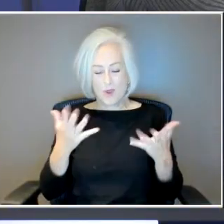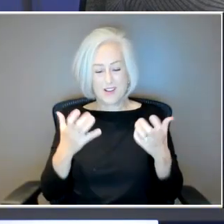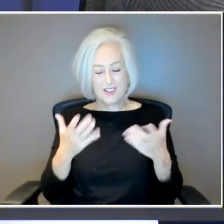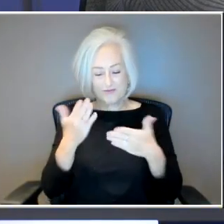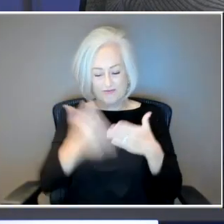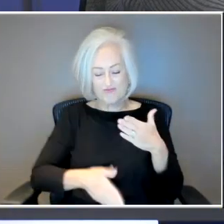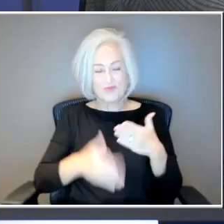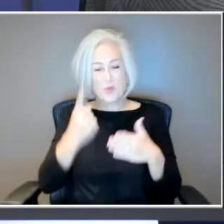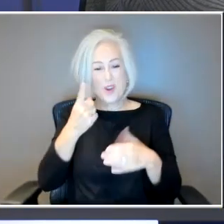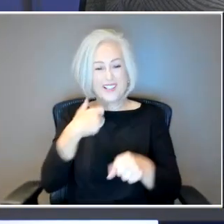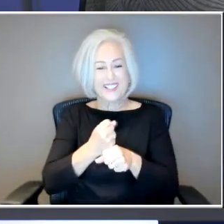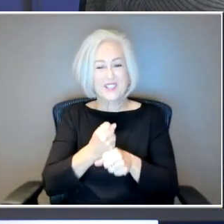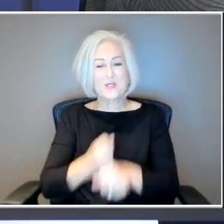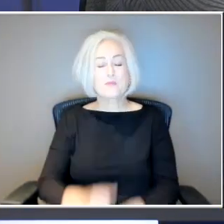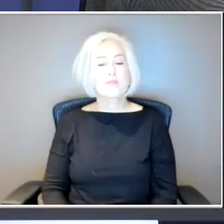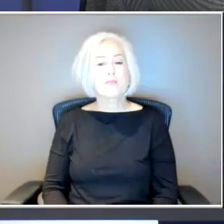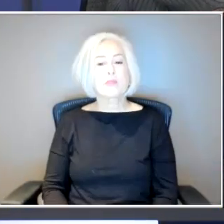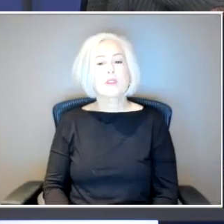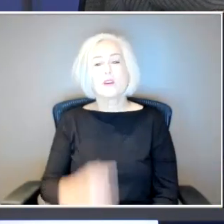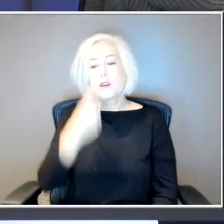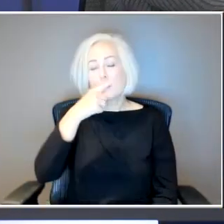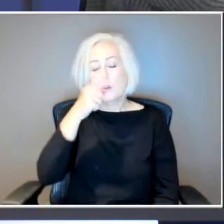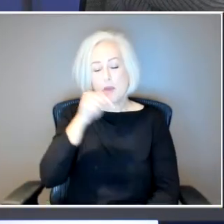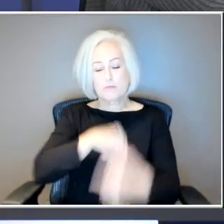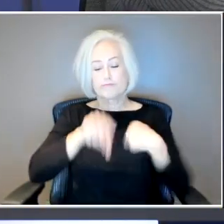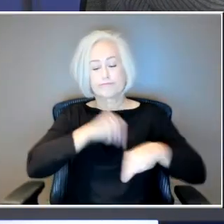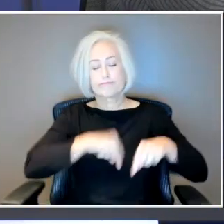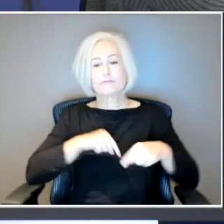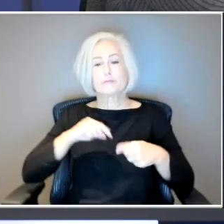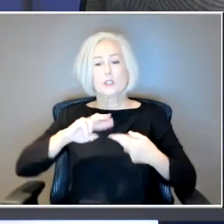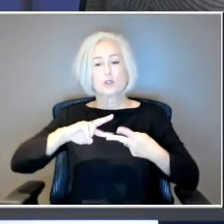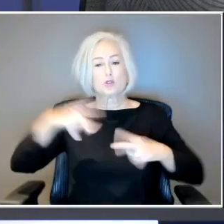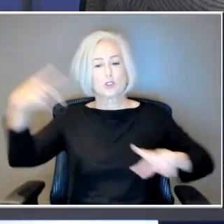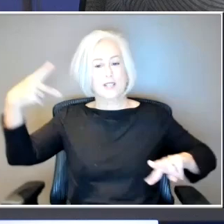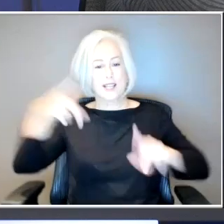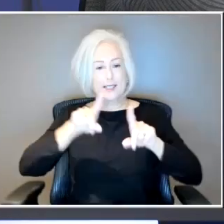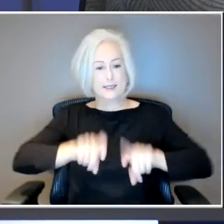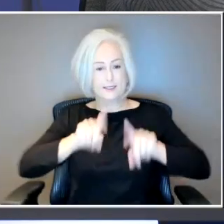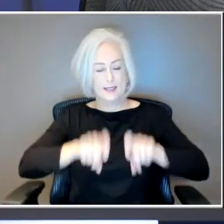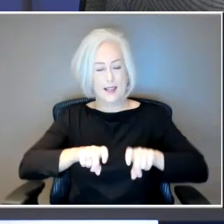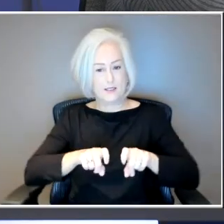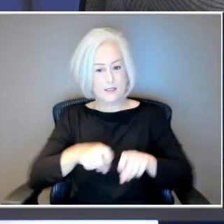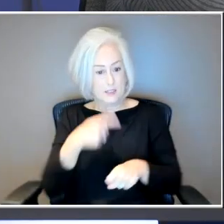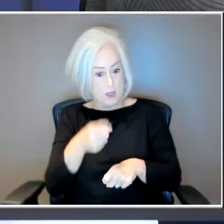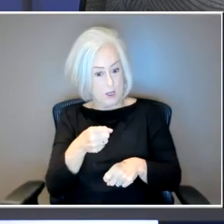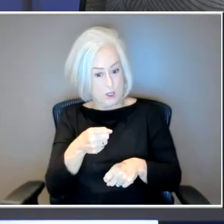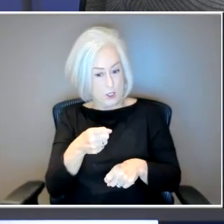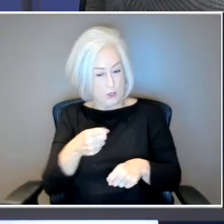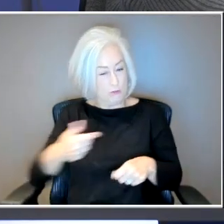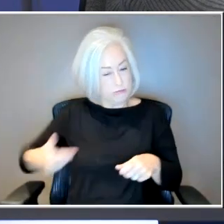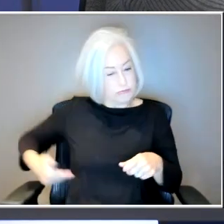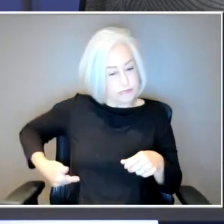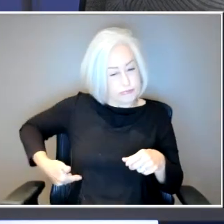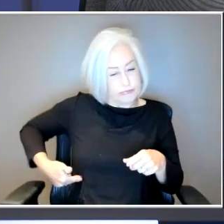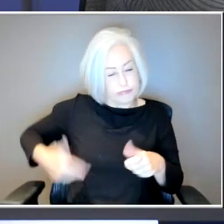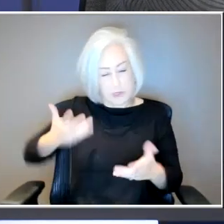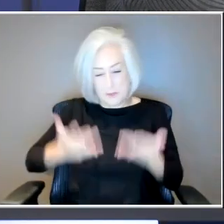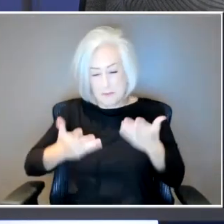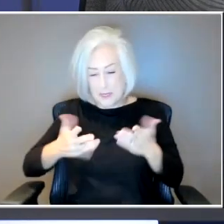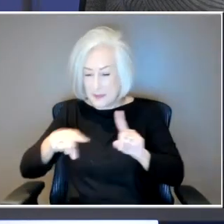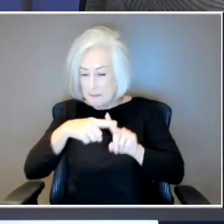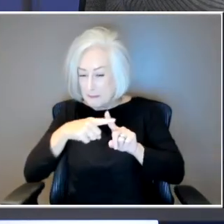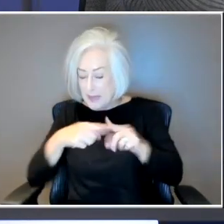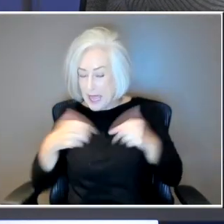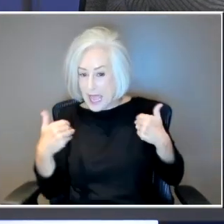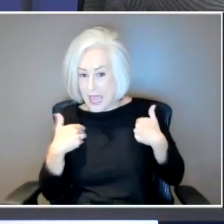So let's start back with this genetic test. You decided to get one. Did you have a hunch that it might come back positive for the